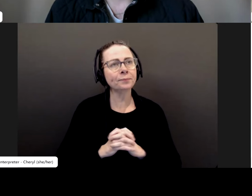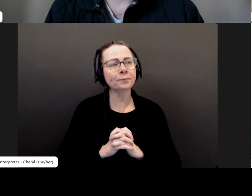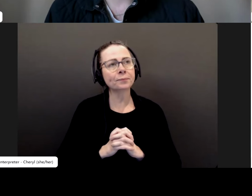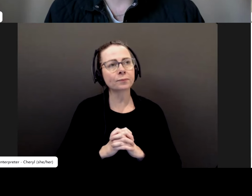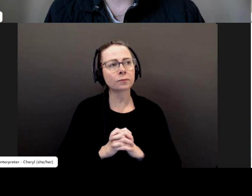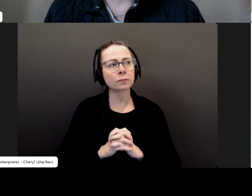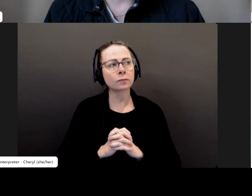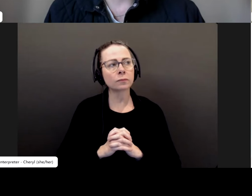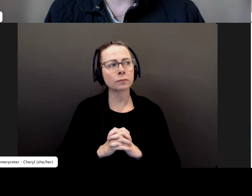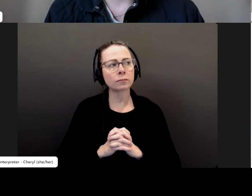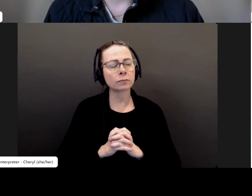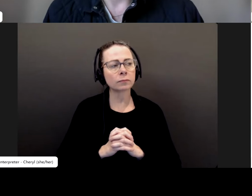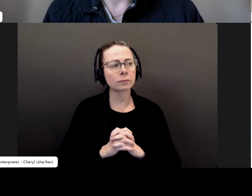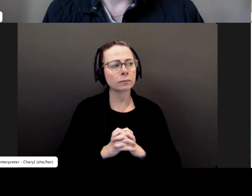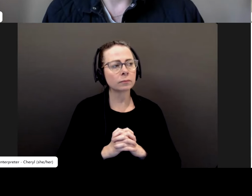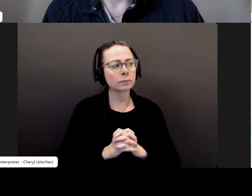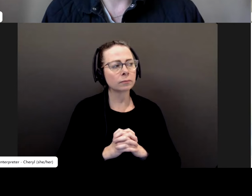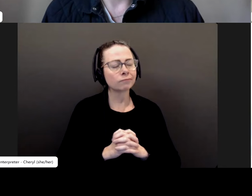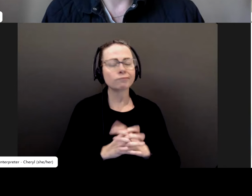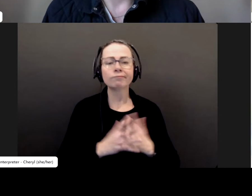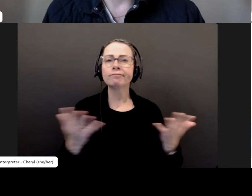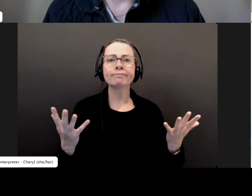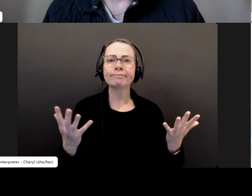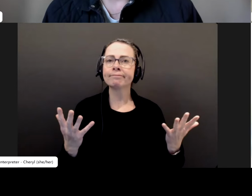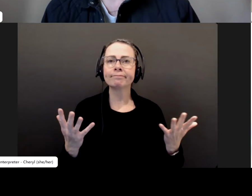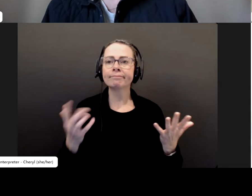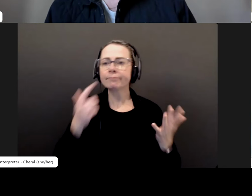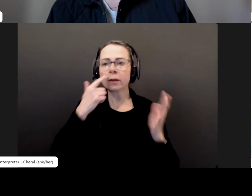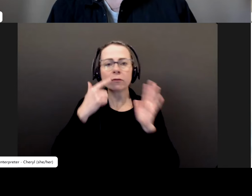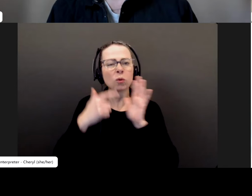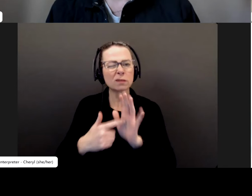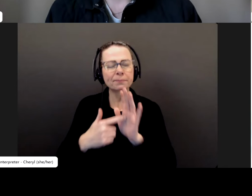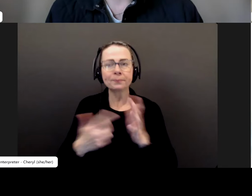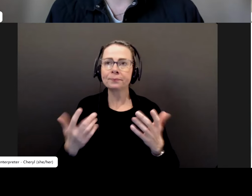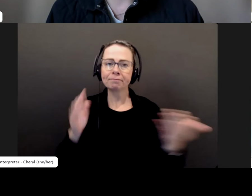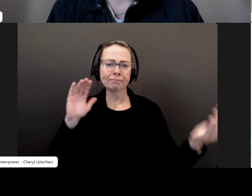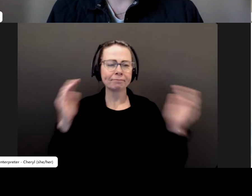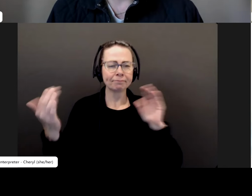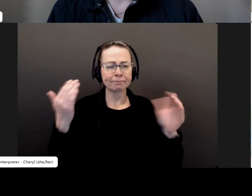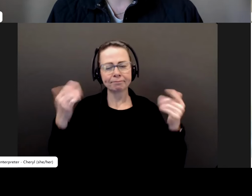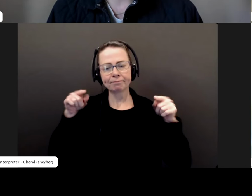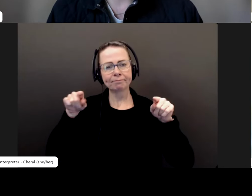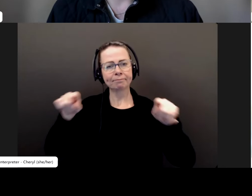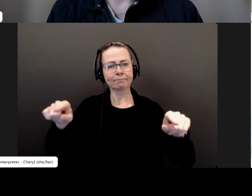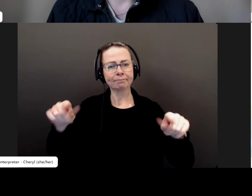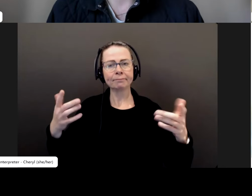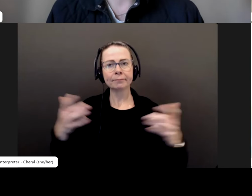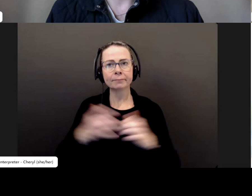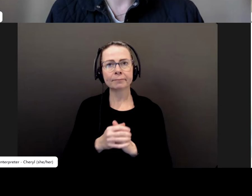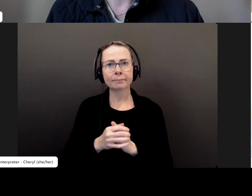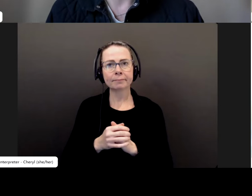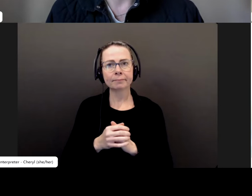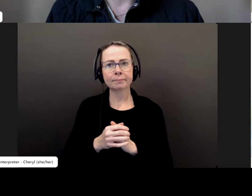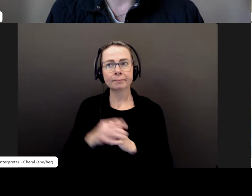So everyone knows every time a plane crashes, like anywhere in the world. But it's also true that like an order